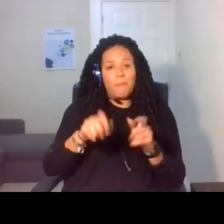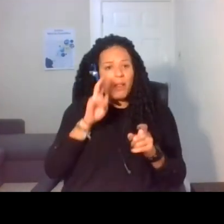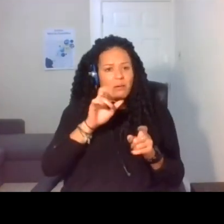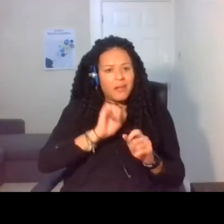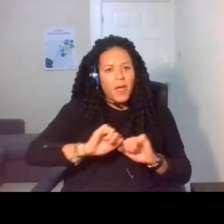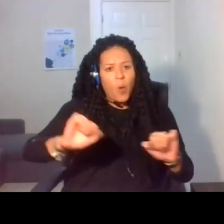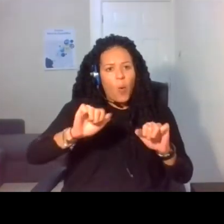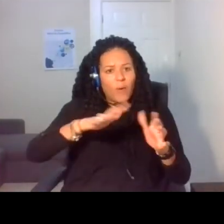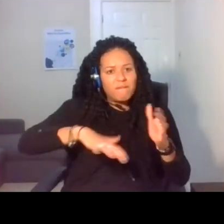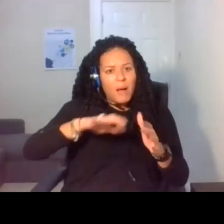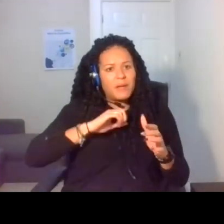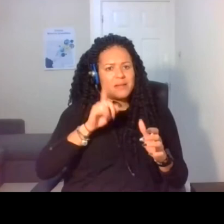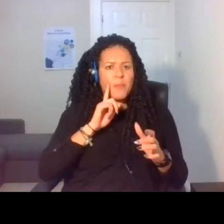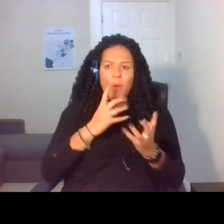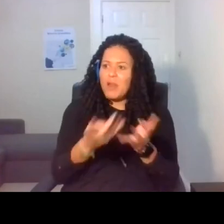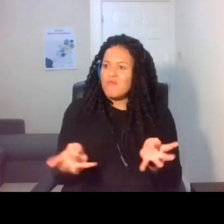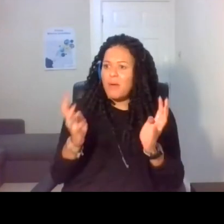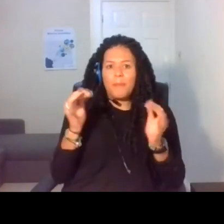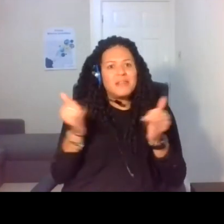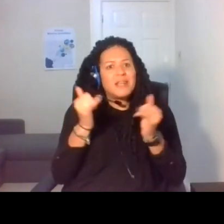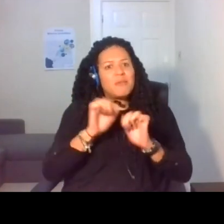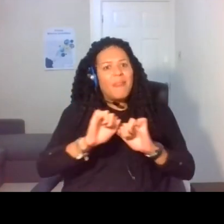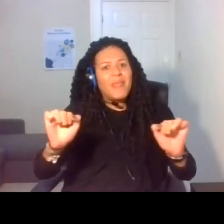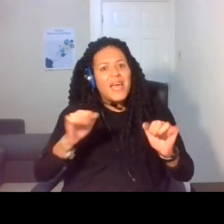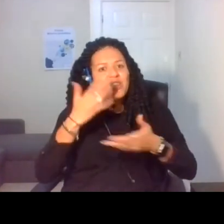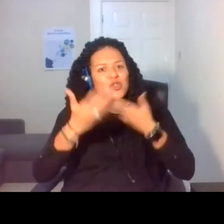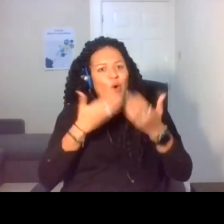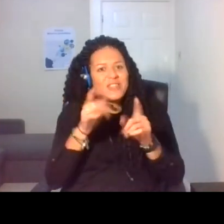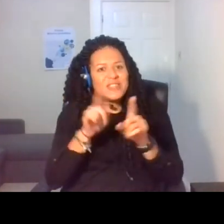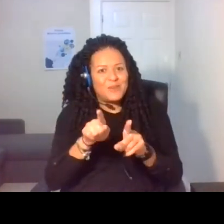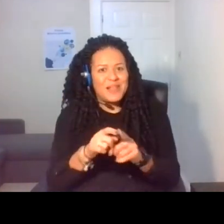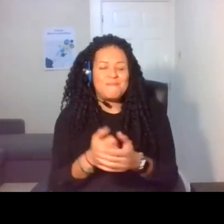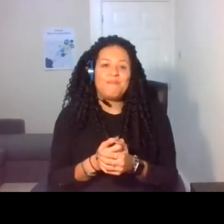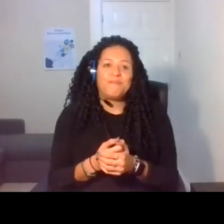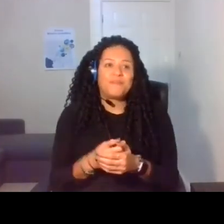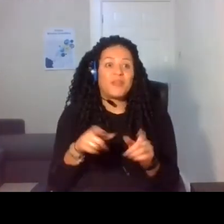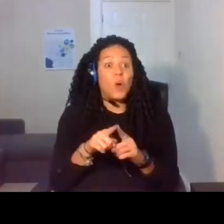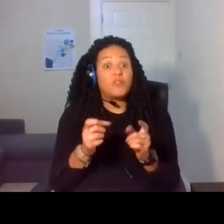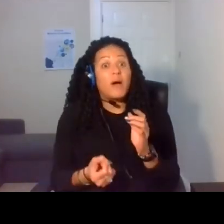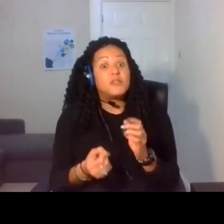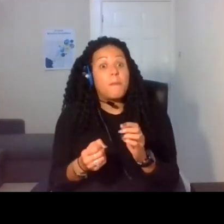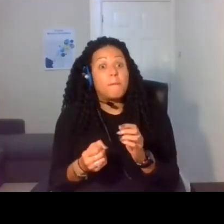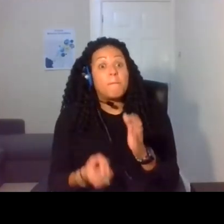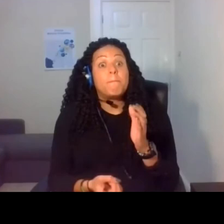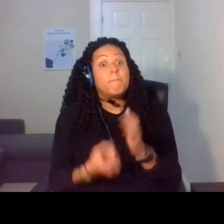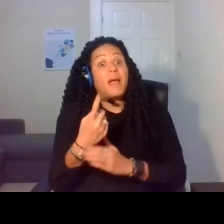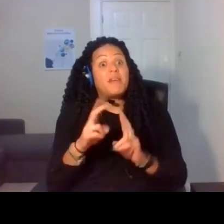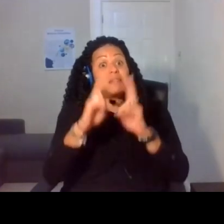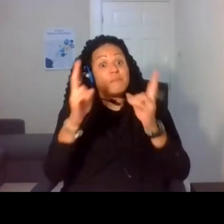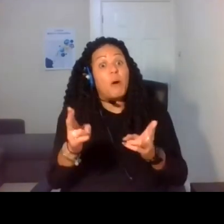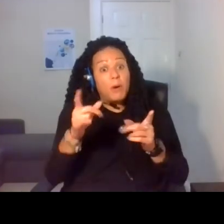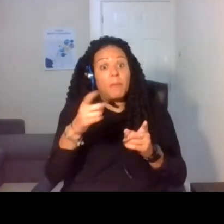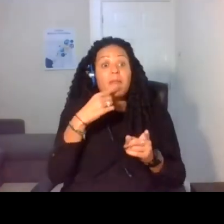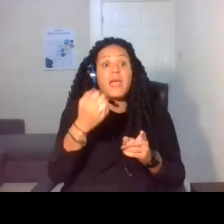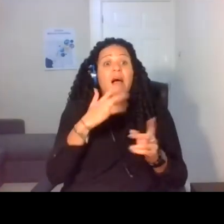and celebrated their stories as well. There was some pop-up events related to Snapping the Stiletto. They have a website,